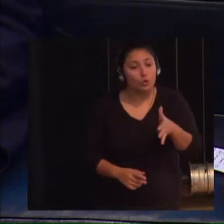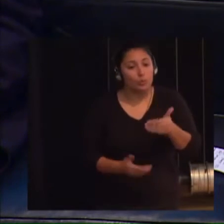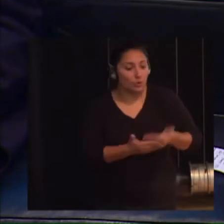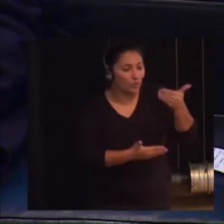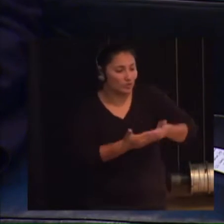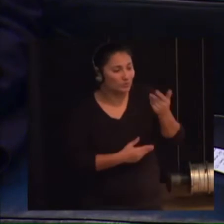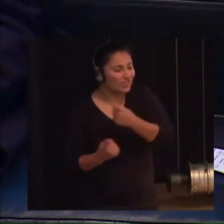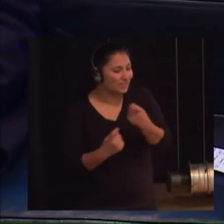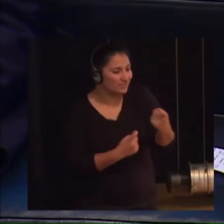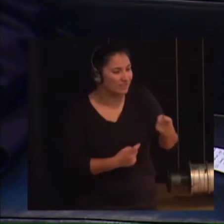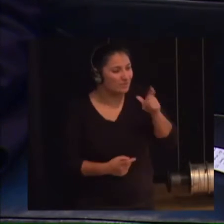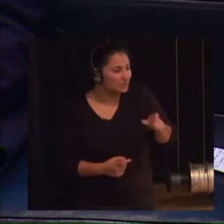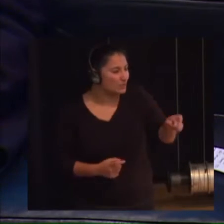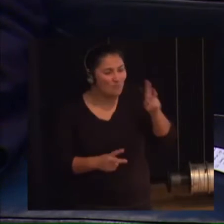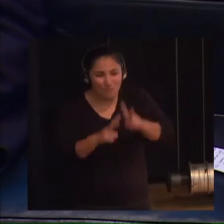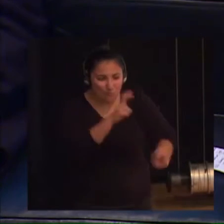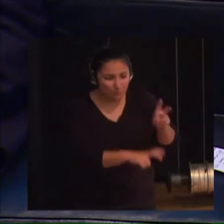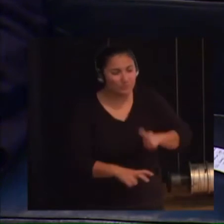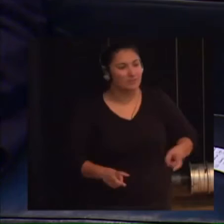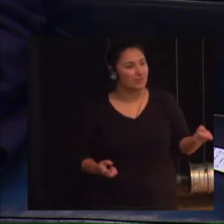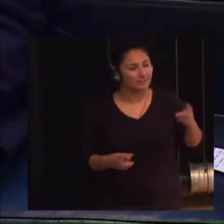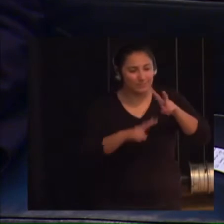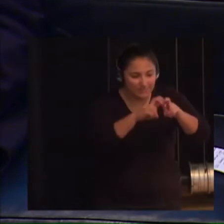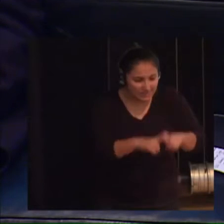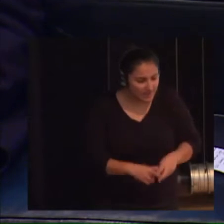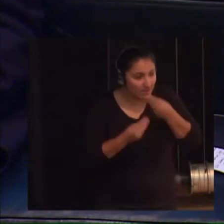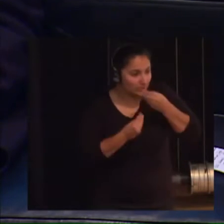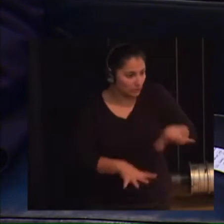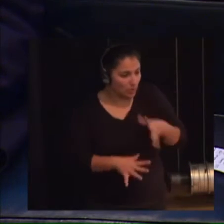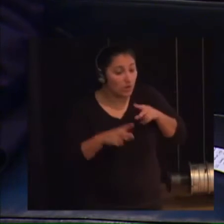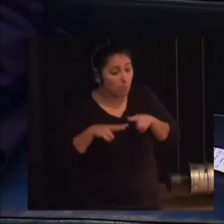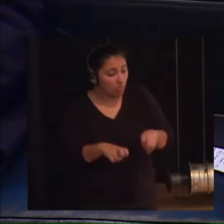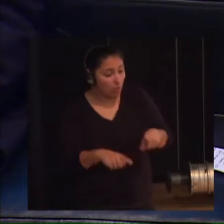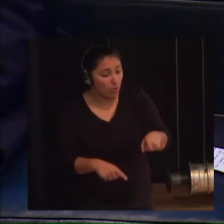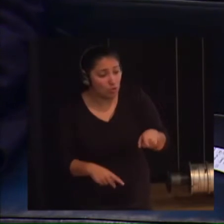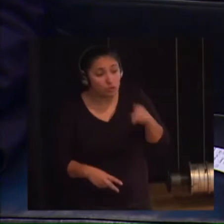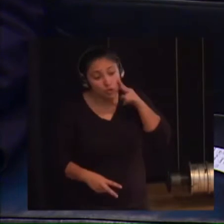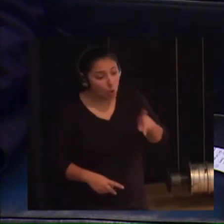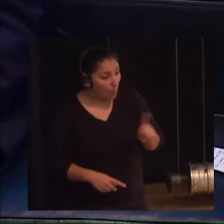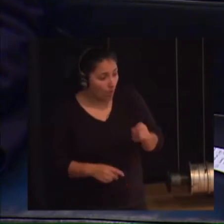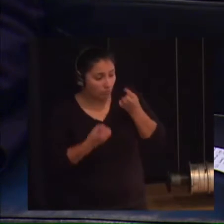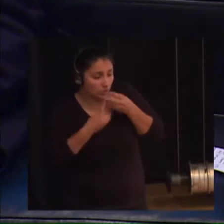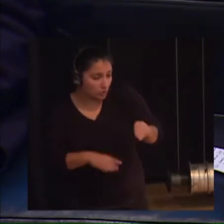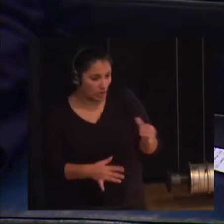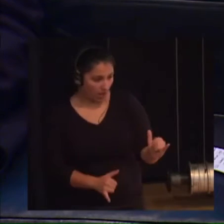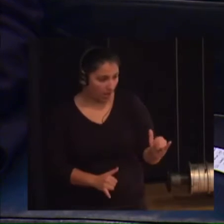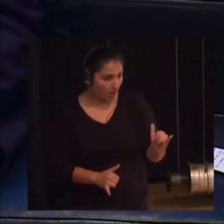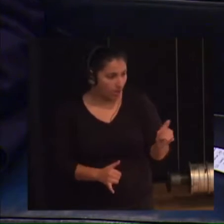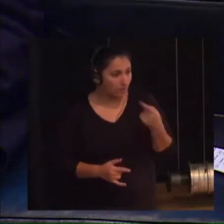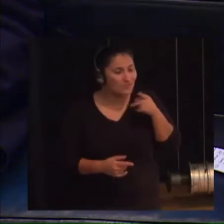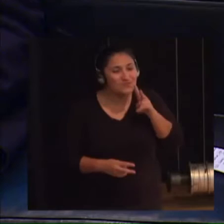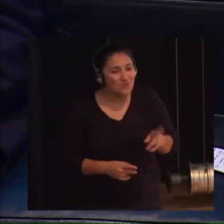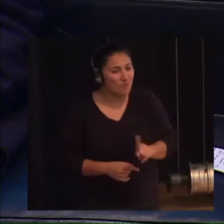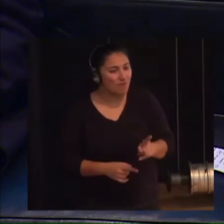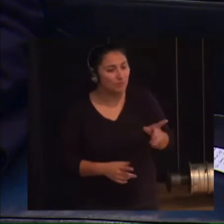they may not even be able to say we've got a story at the beginning. Where do you find the funding for that? You can't